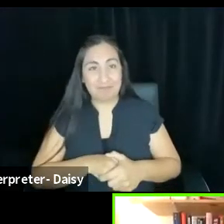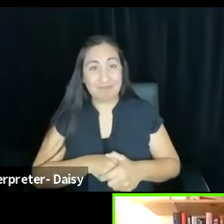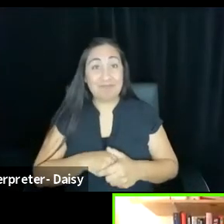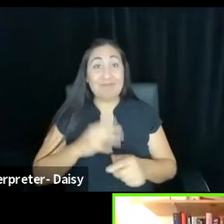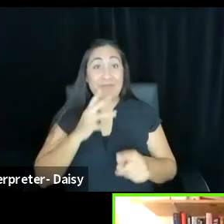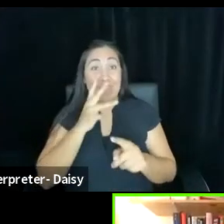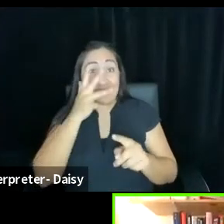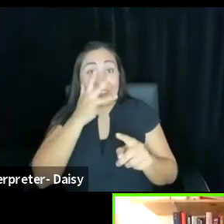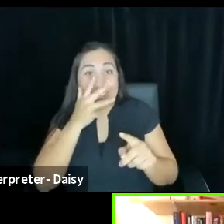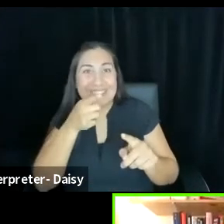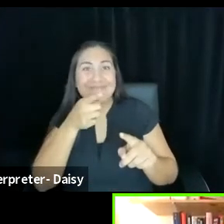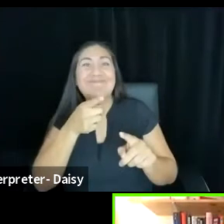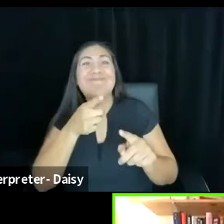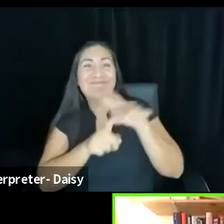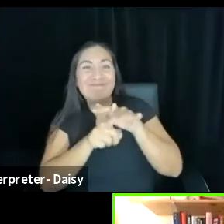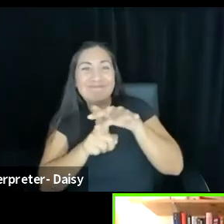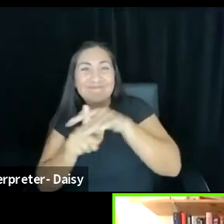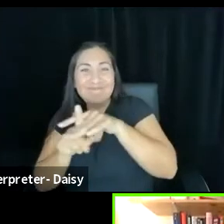There's a face.